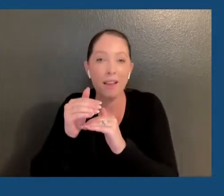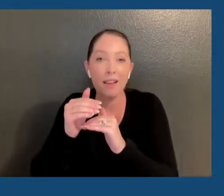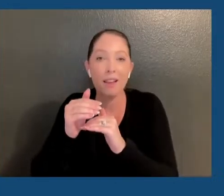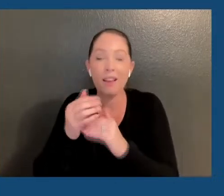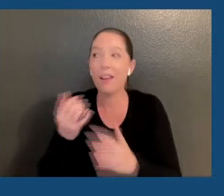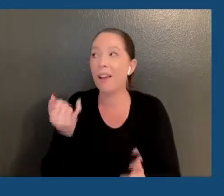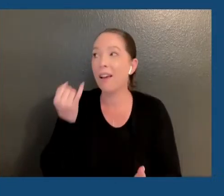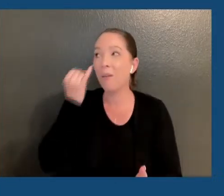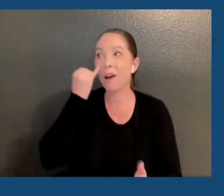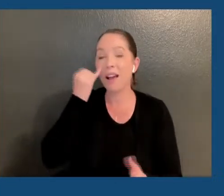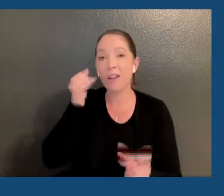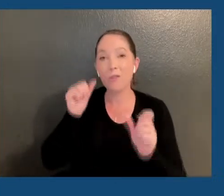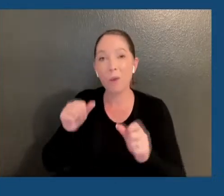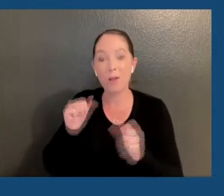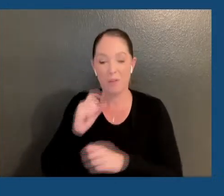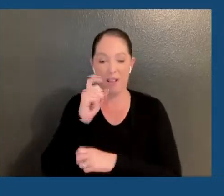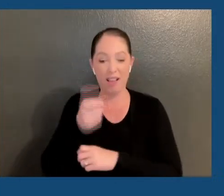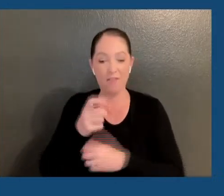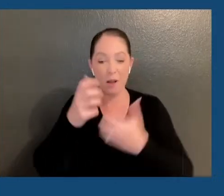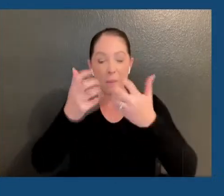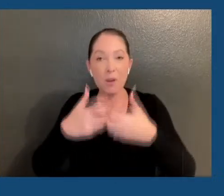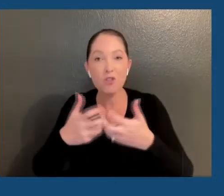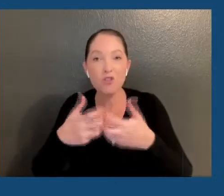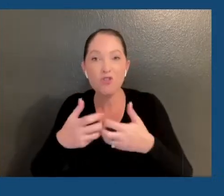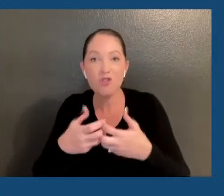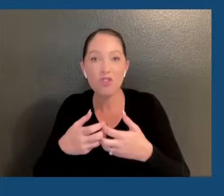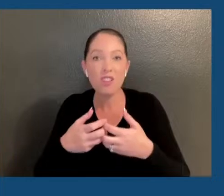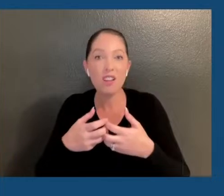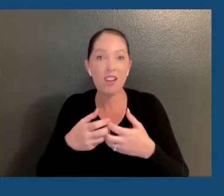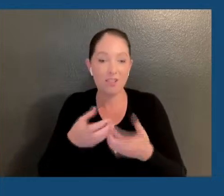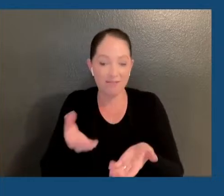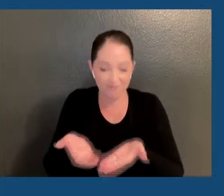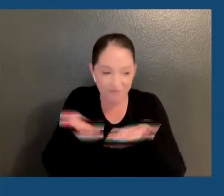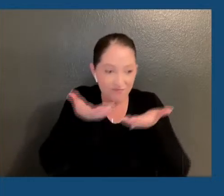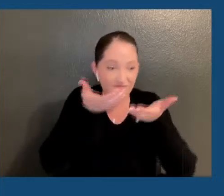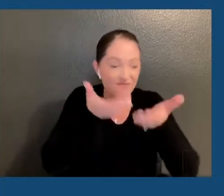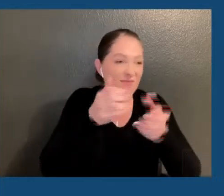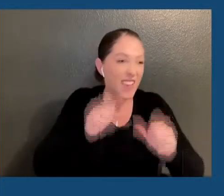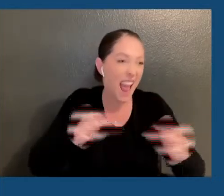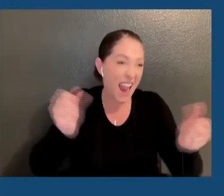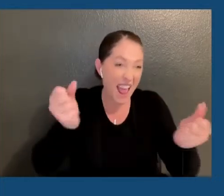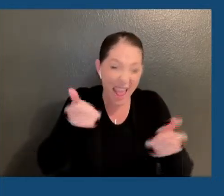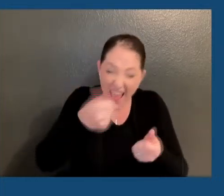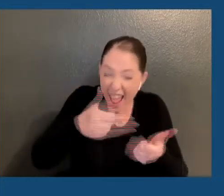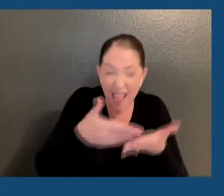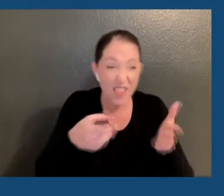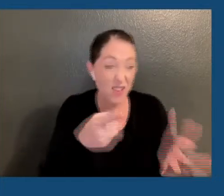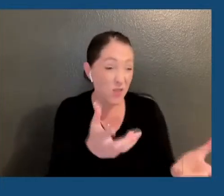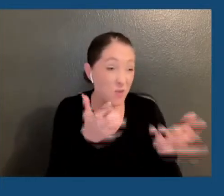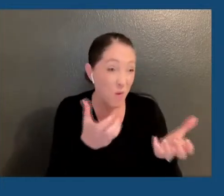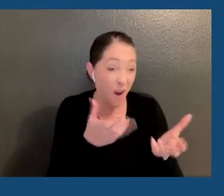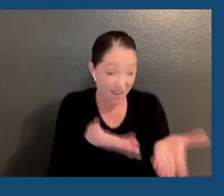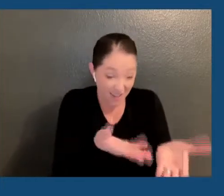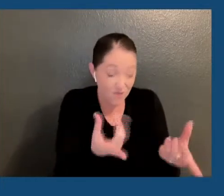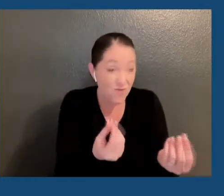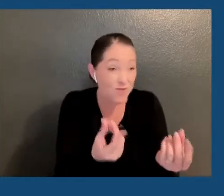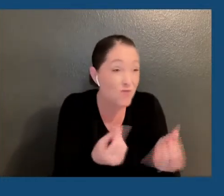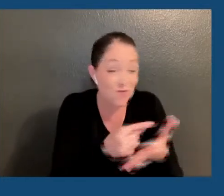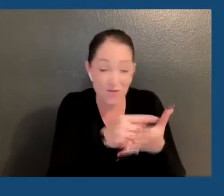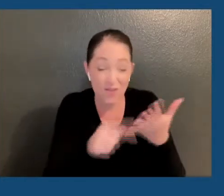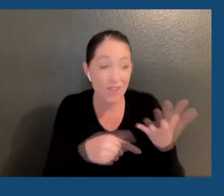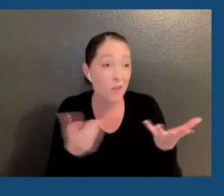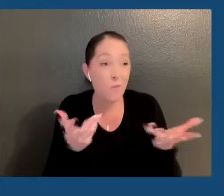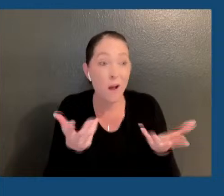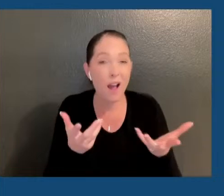them a machine powerful enough to do virtually anything they wanted? What could they do with this machine? How could they make the world